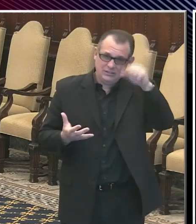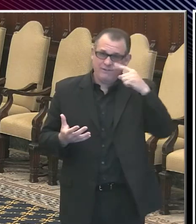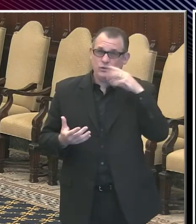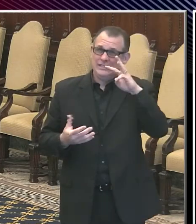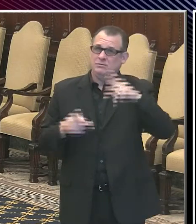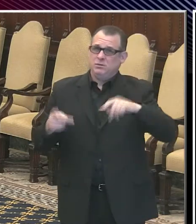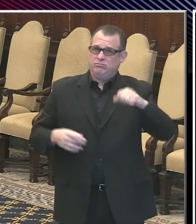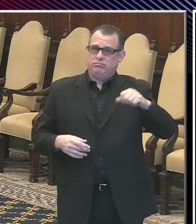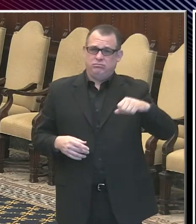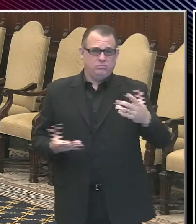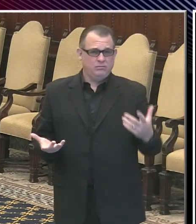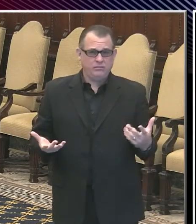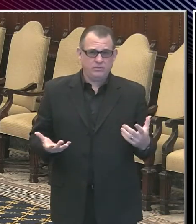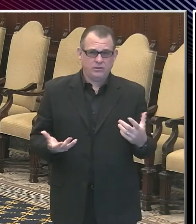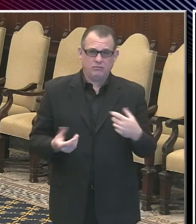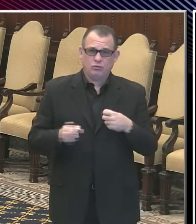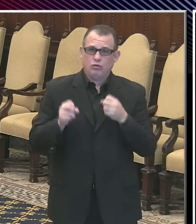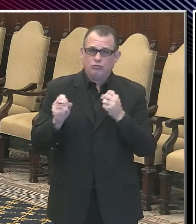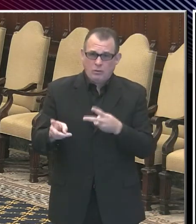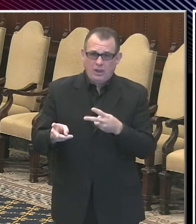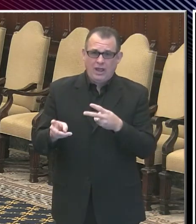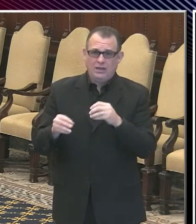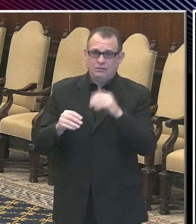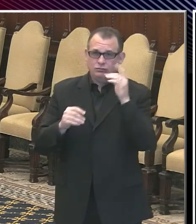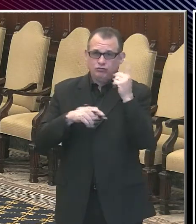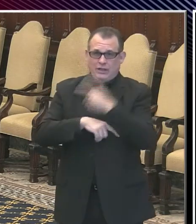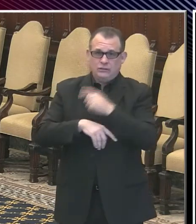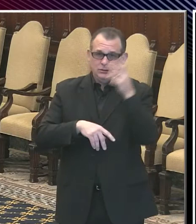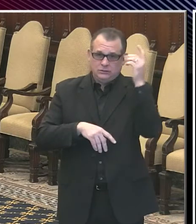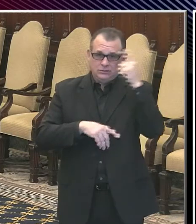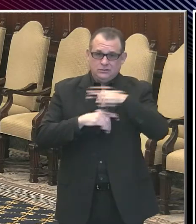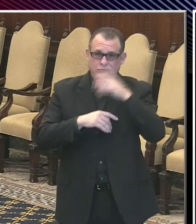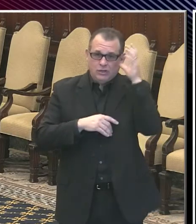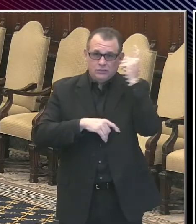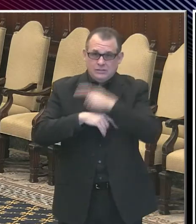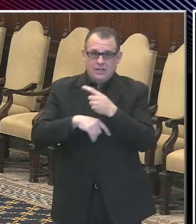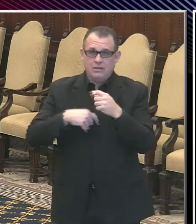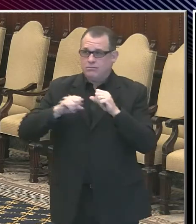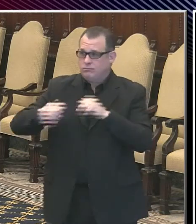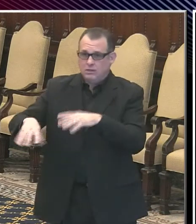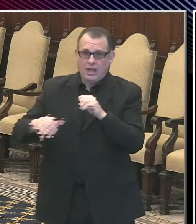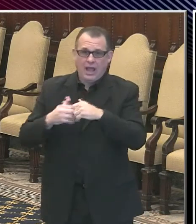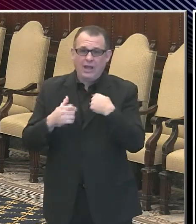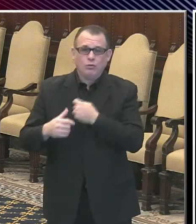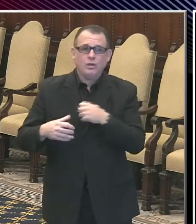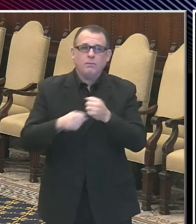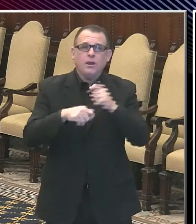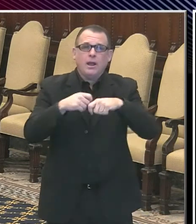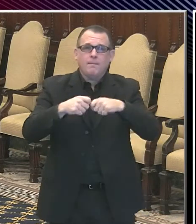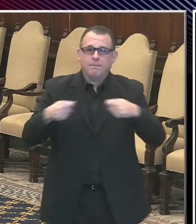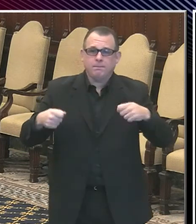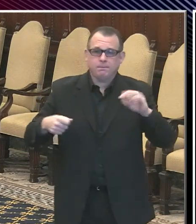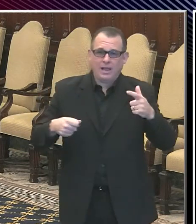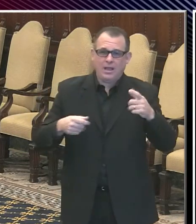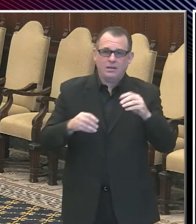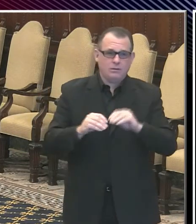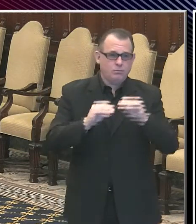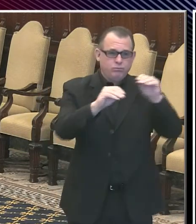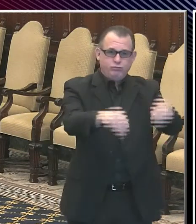trash, and it went out on trash day. And my mother, taught us how to tie up the bags, put them out properly,